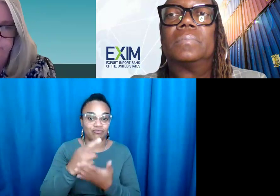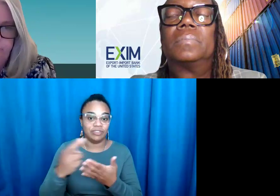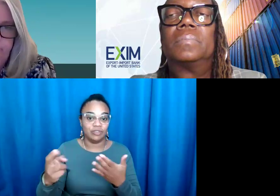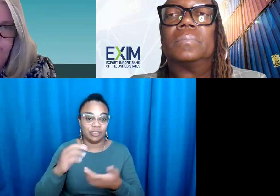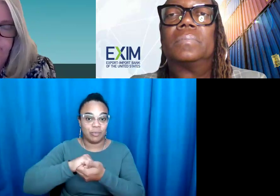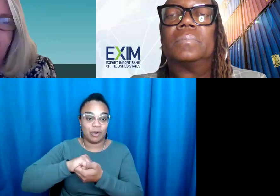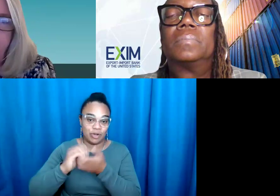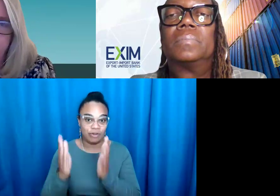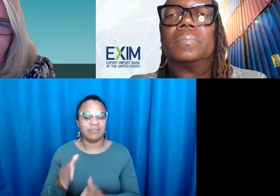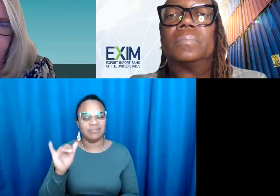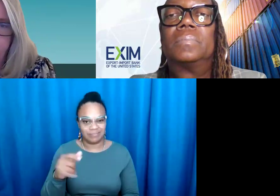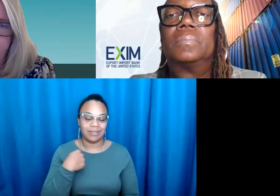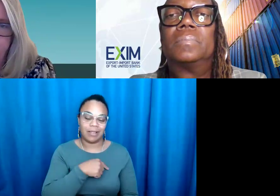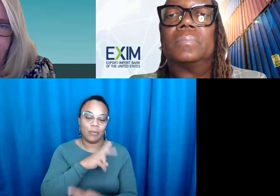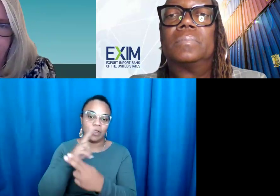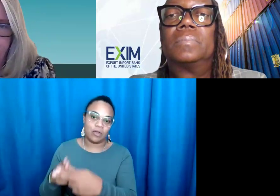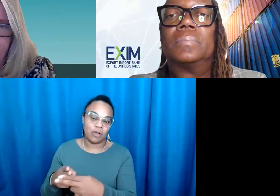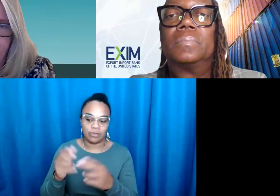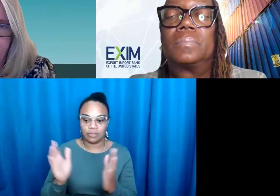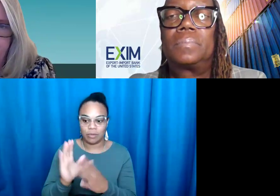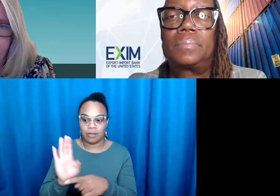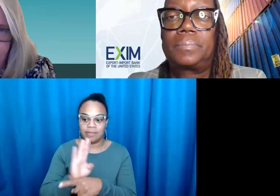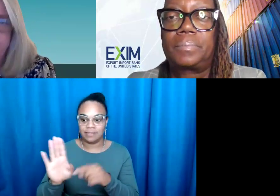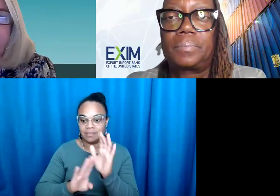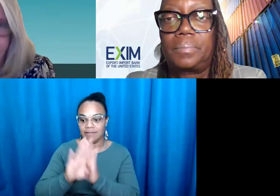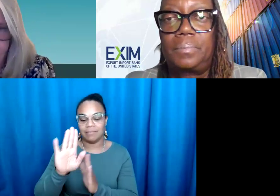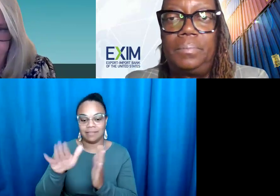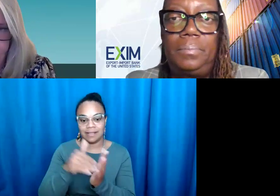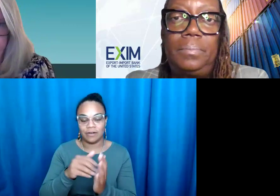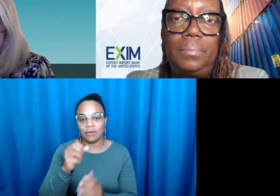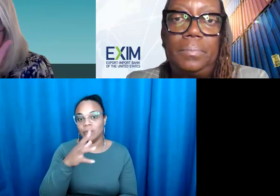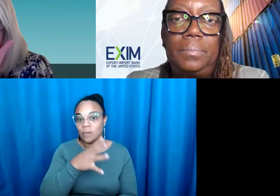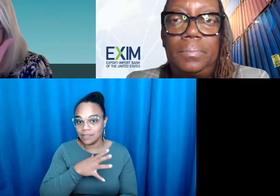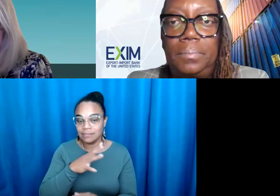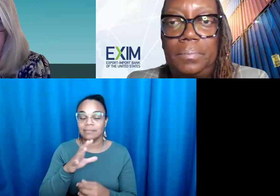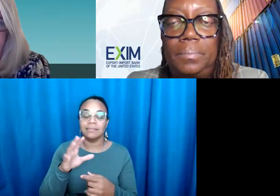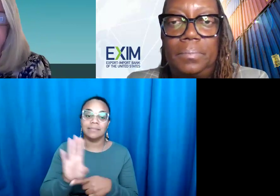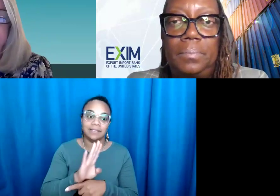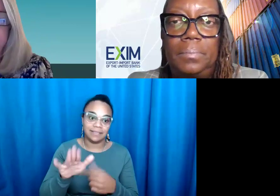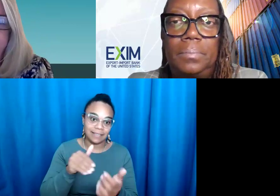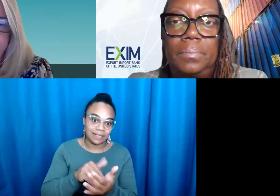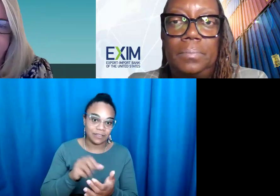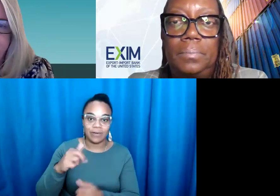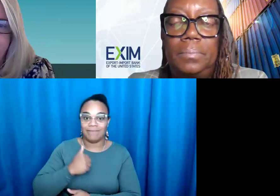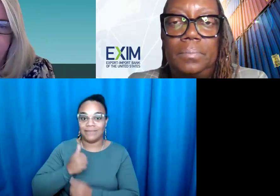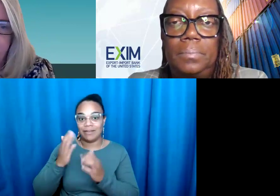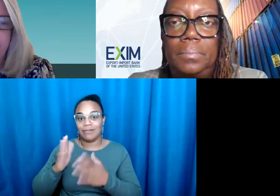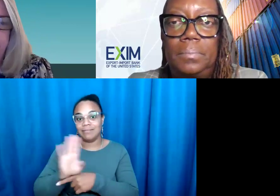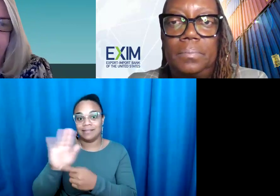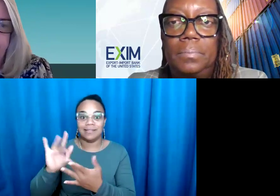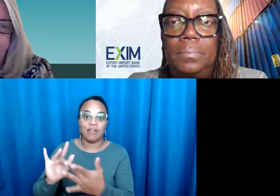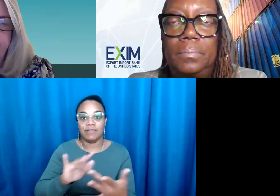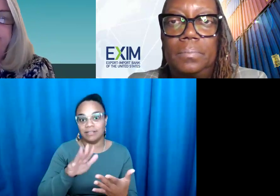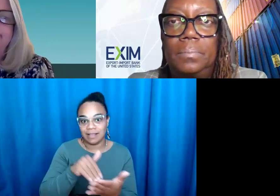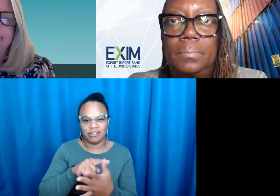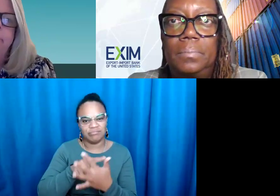what we generically call the Small Business Development Centers, the Women's Business Centers, the Veteran Business Outreach Centers. They're all